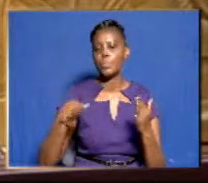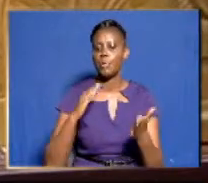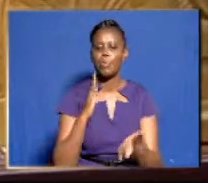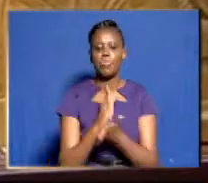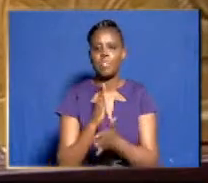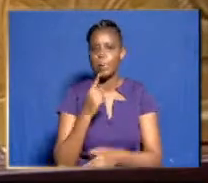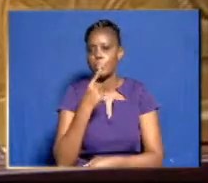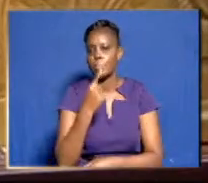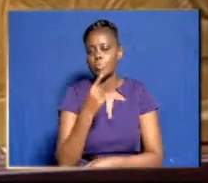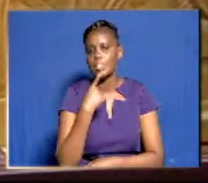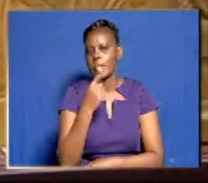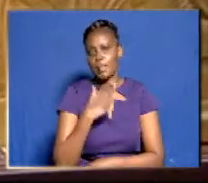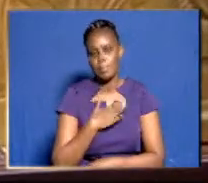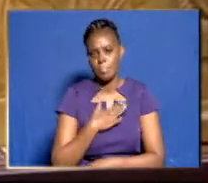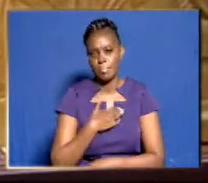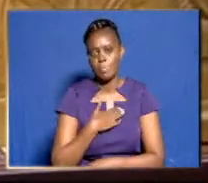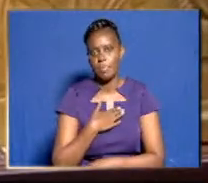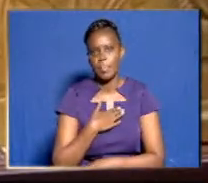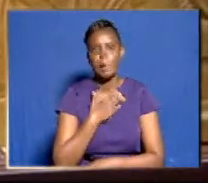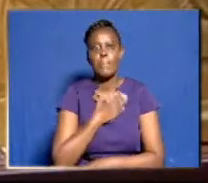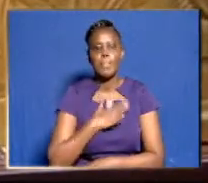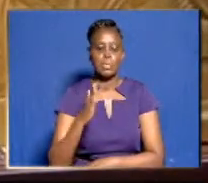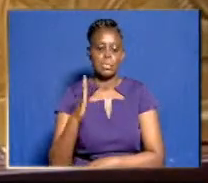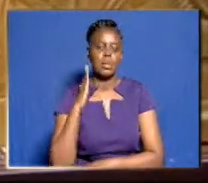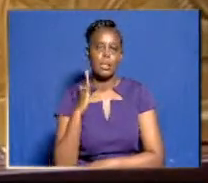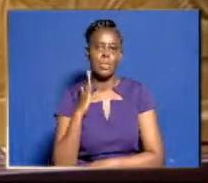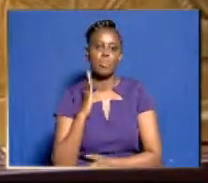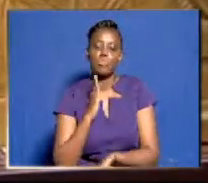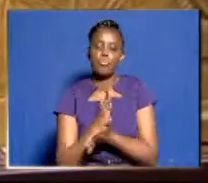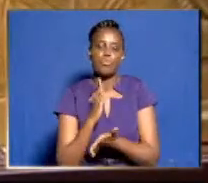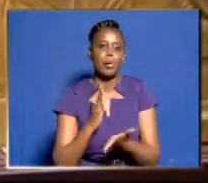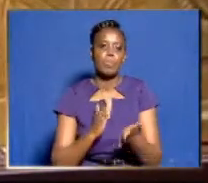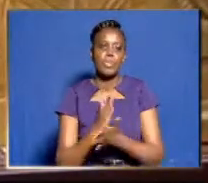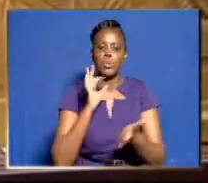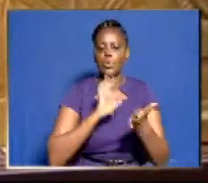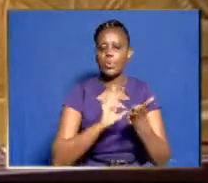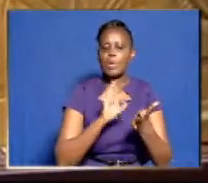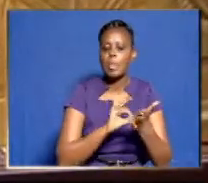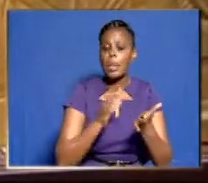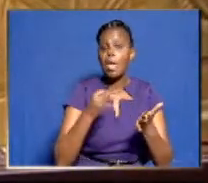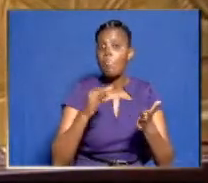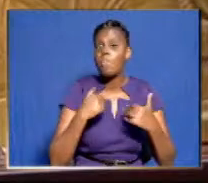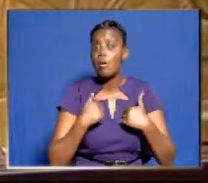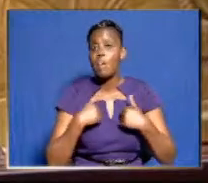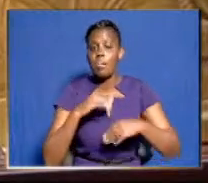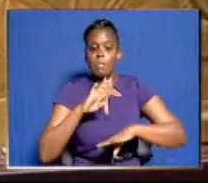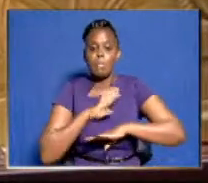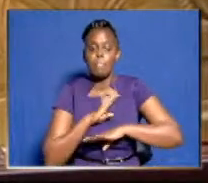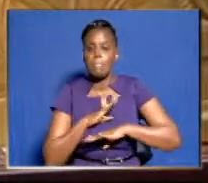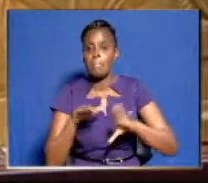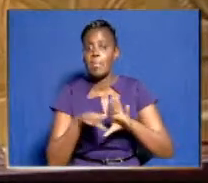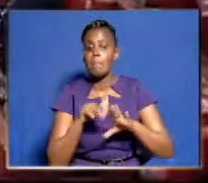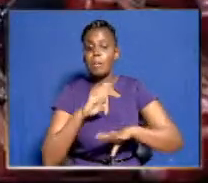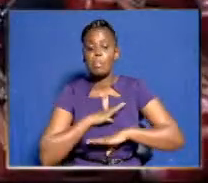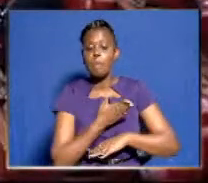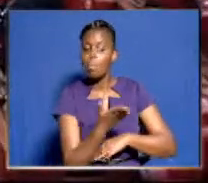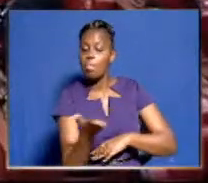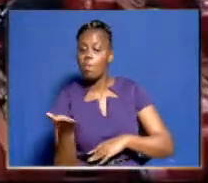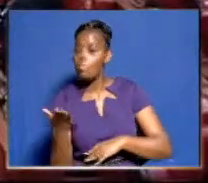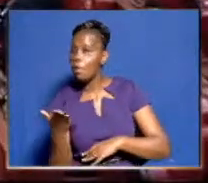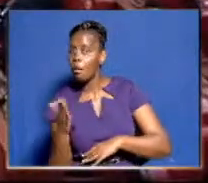to me. The sergeant attempts to confirm through the clerk to me whether we have the requisite quorum.